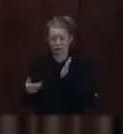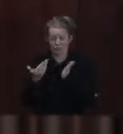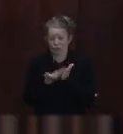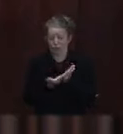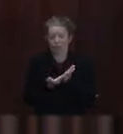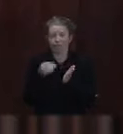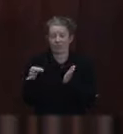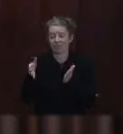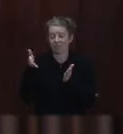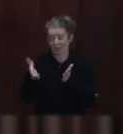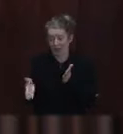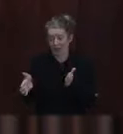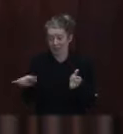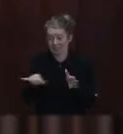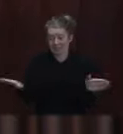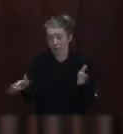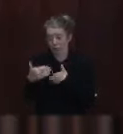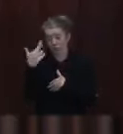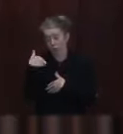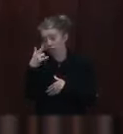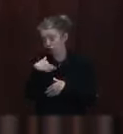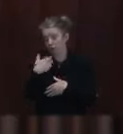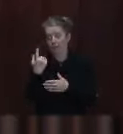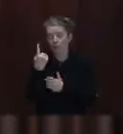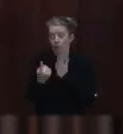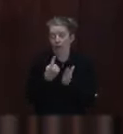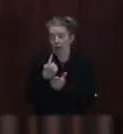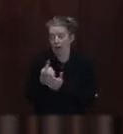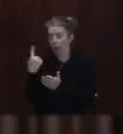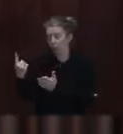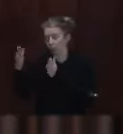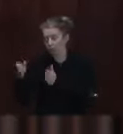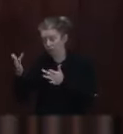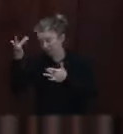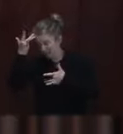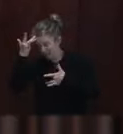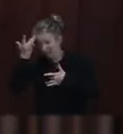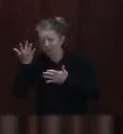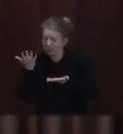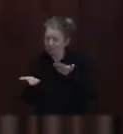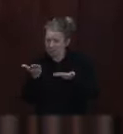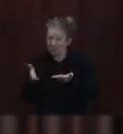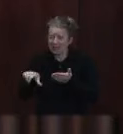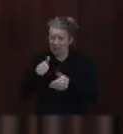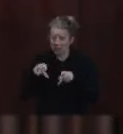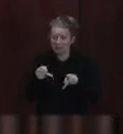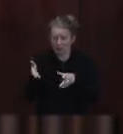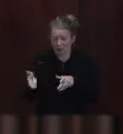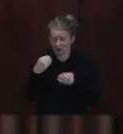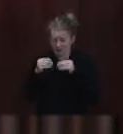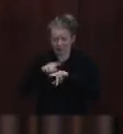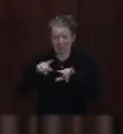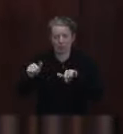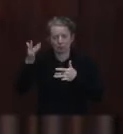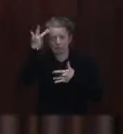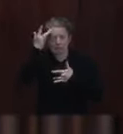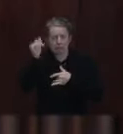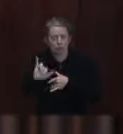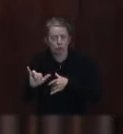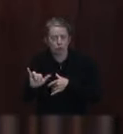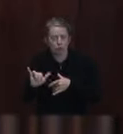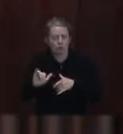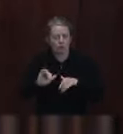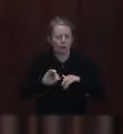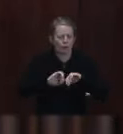in that restaurant with COVID-19 and they sit there for an hour, they're probably going to make other people around them sick, right? So how do we know it's more family